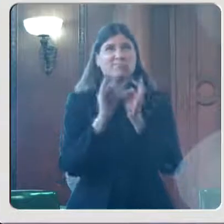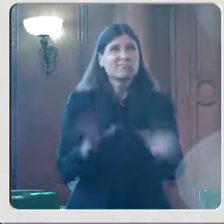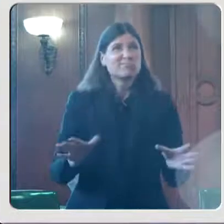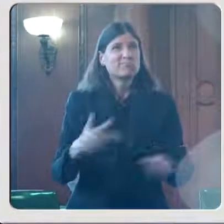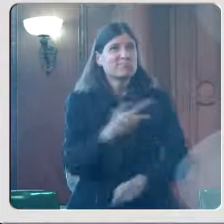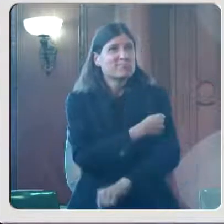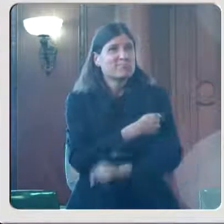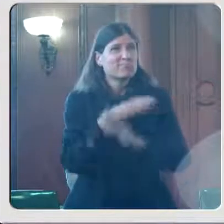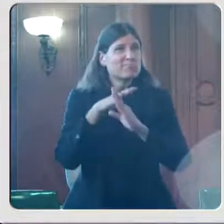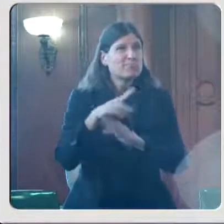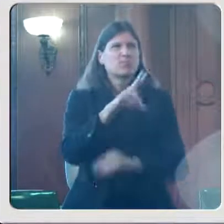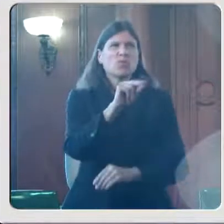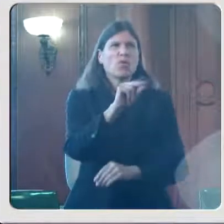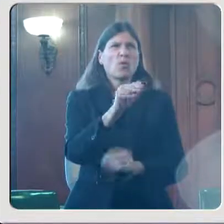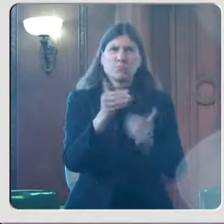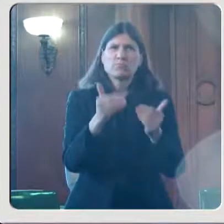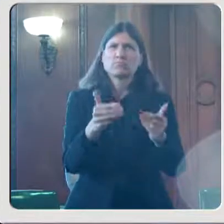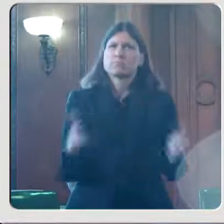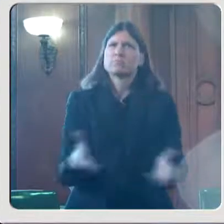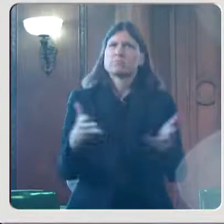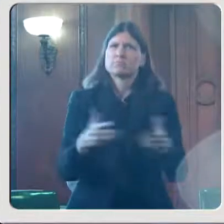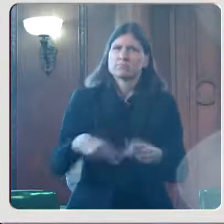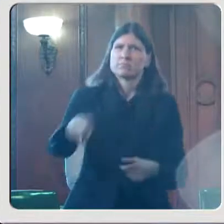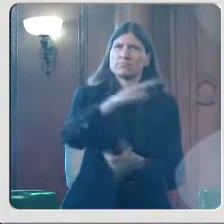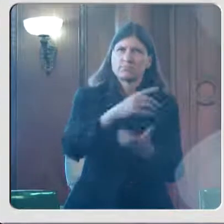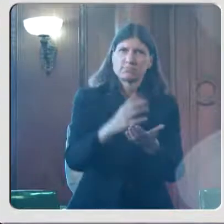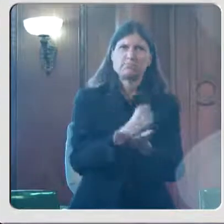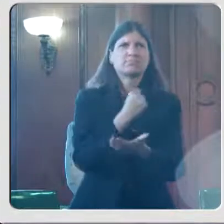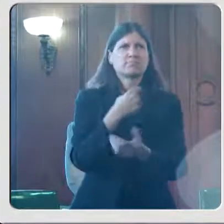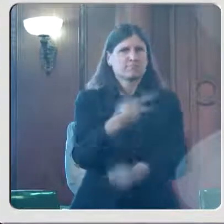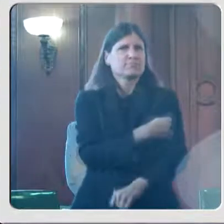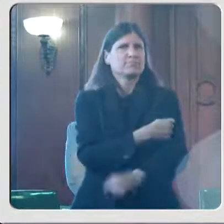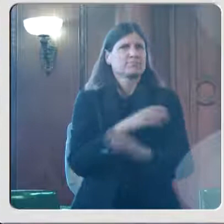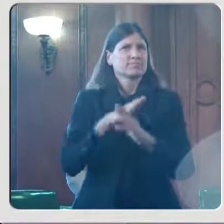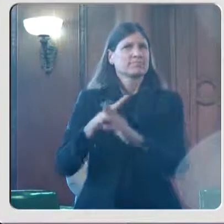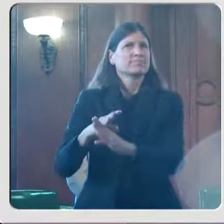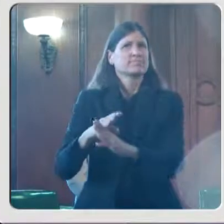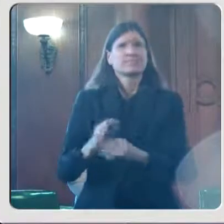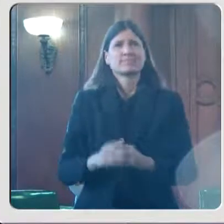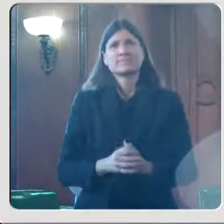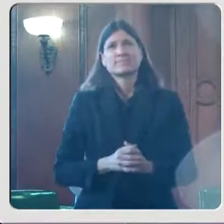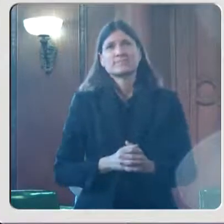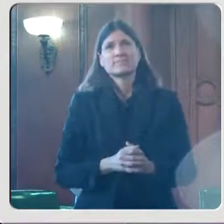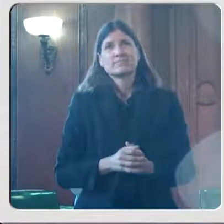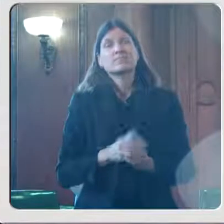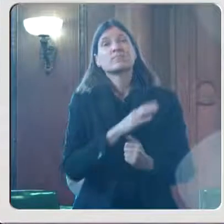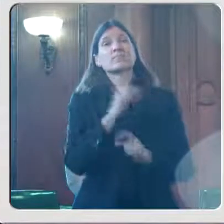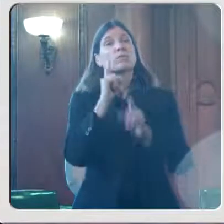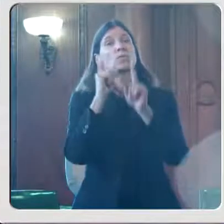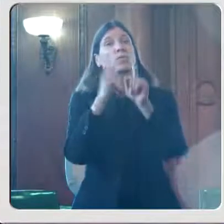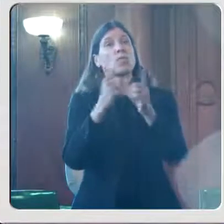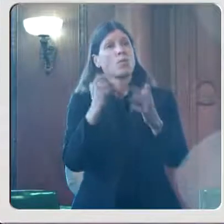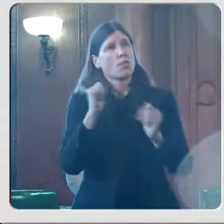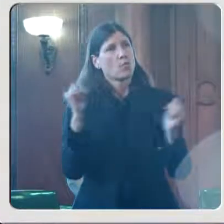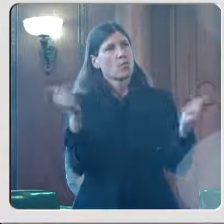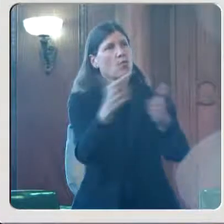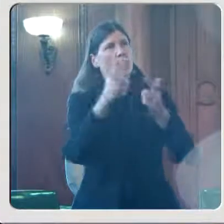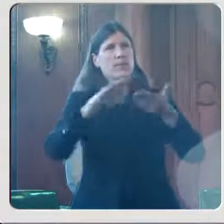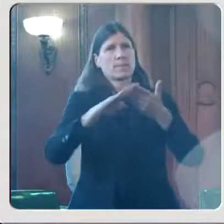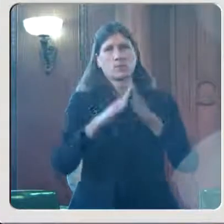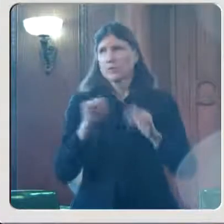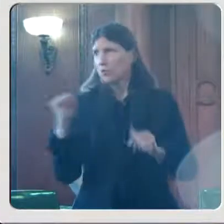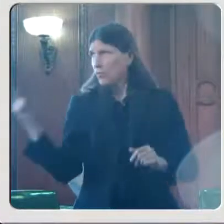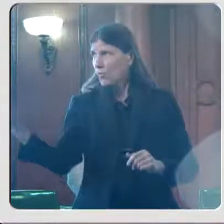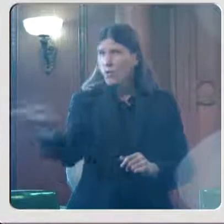our ultimate goal in defeating this virus is global vaccination. It does us no good